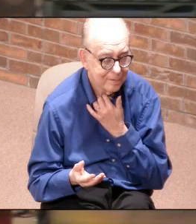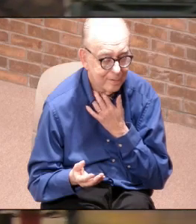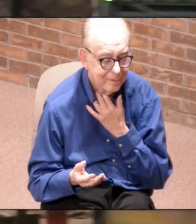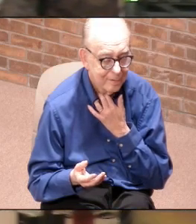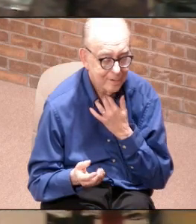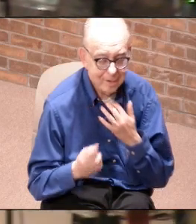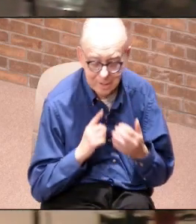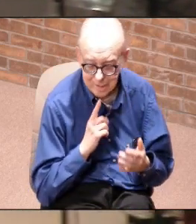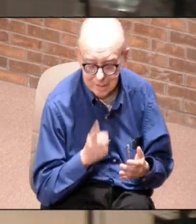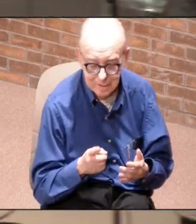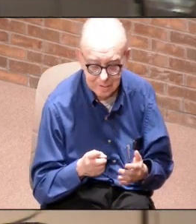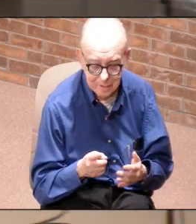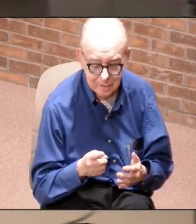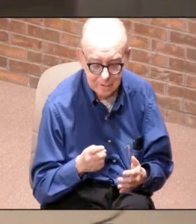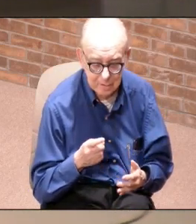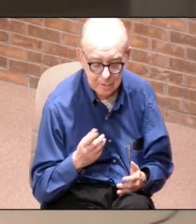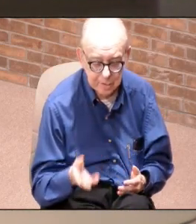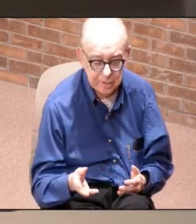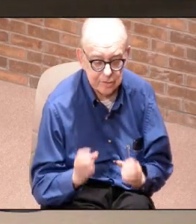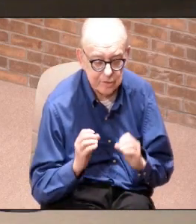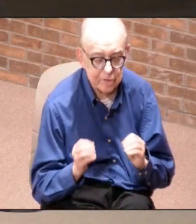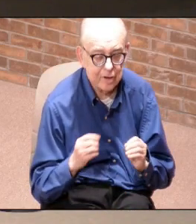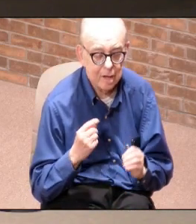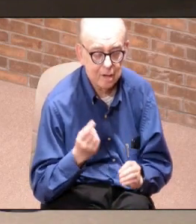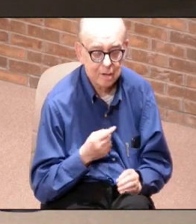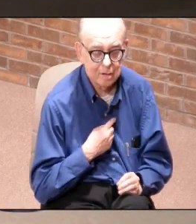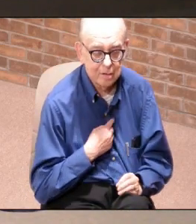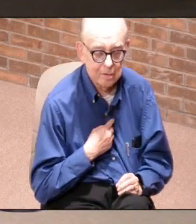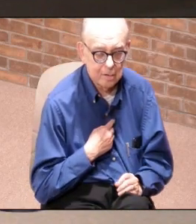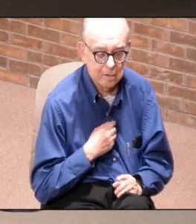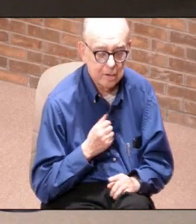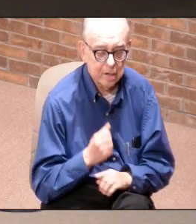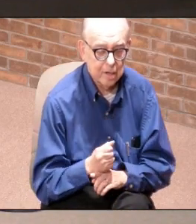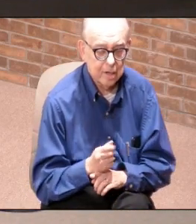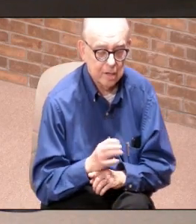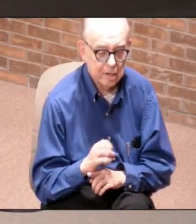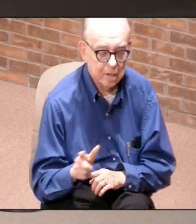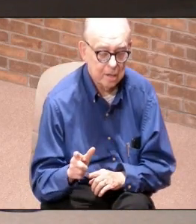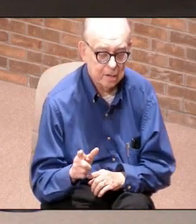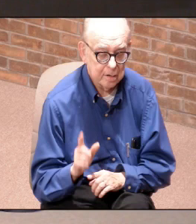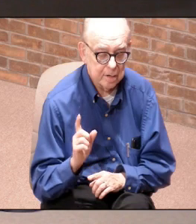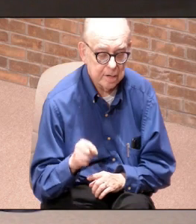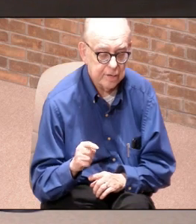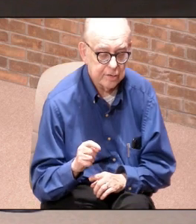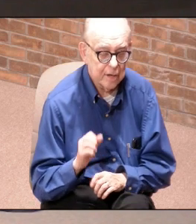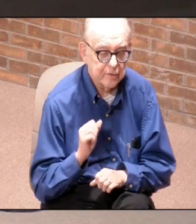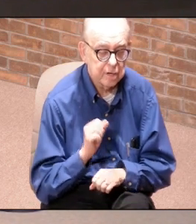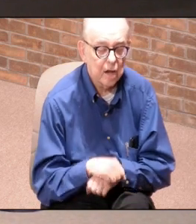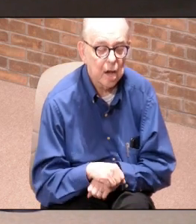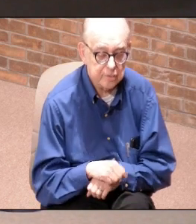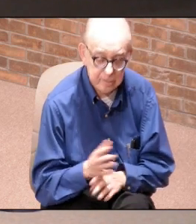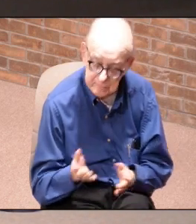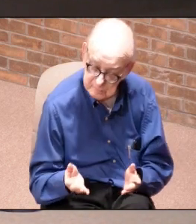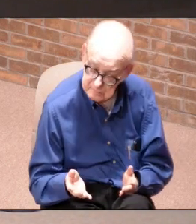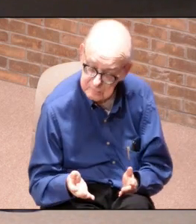It was there to teach us self-will needs to be conquered.